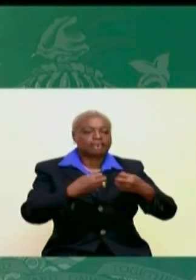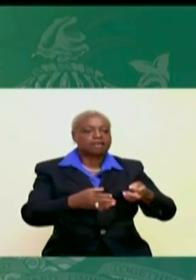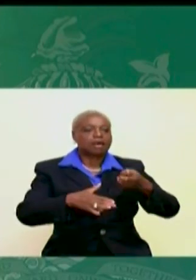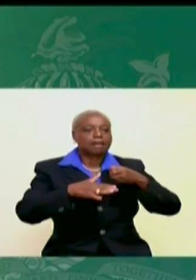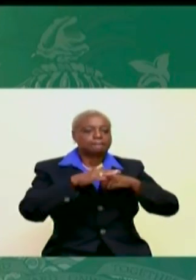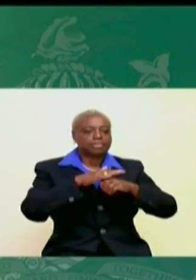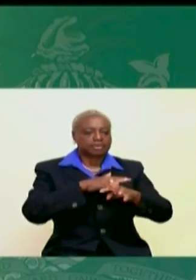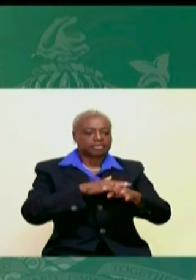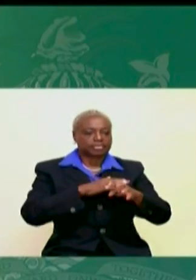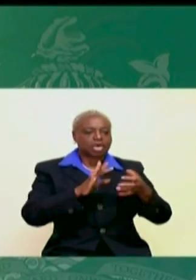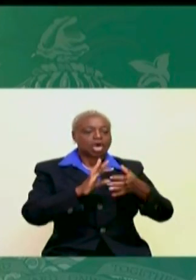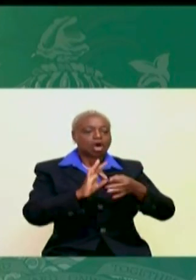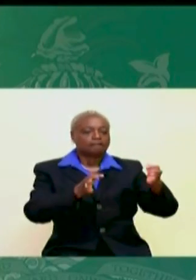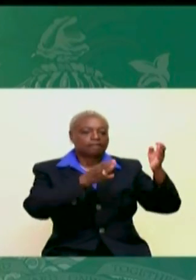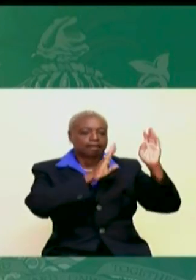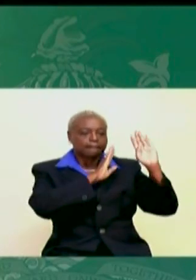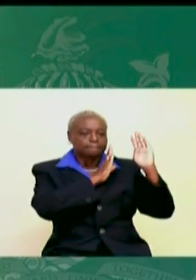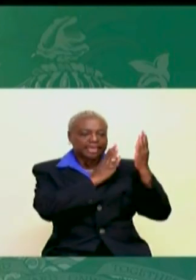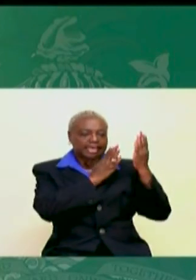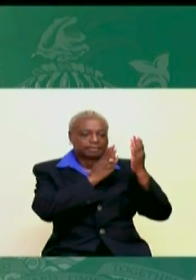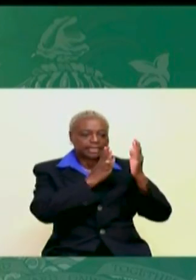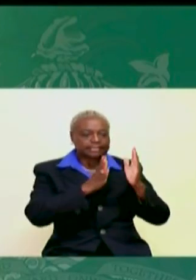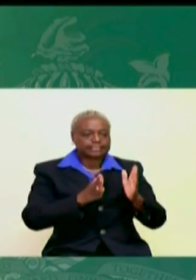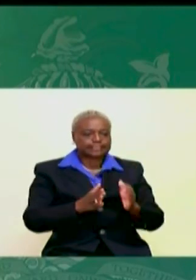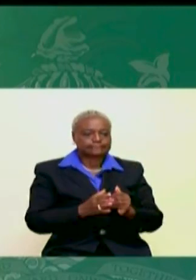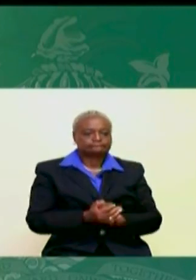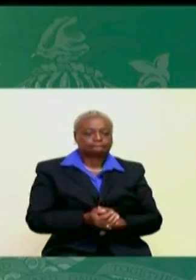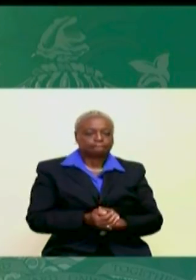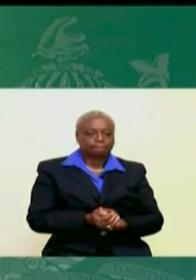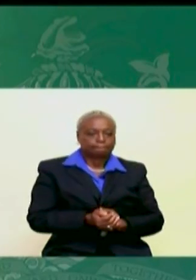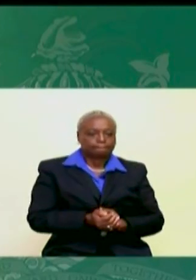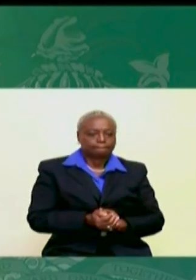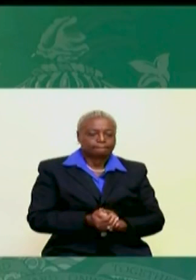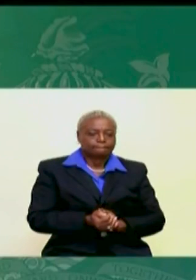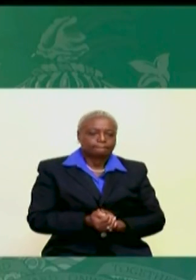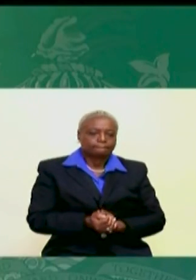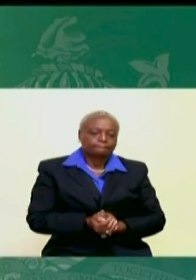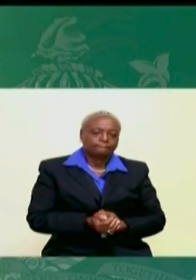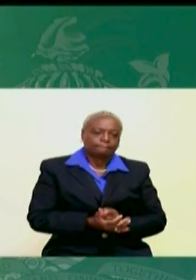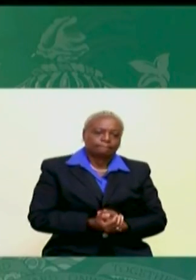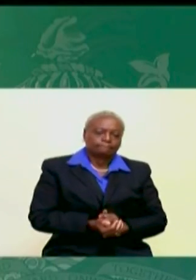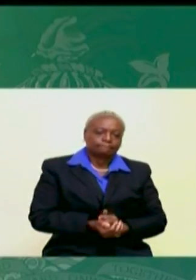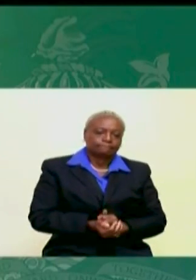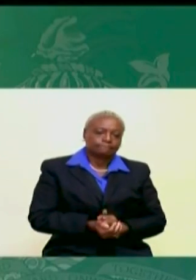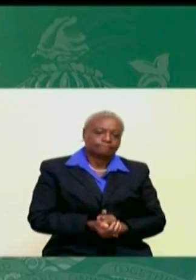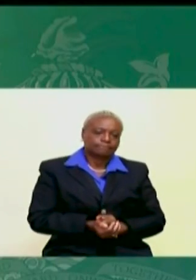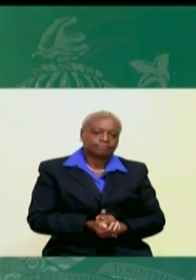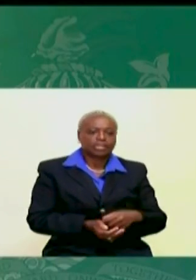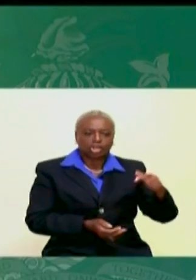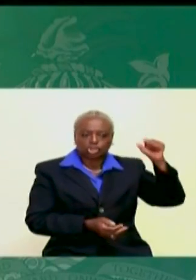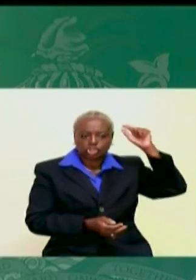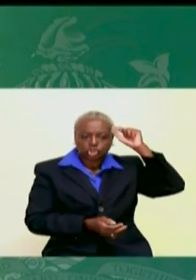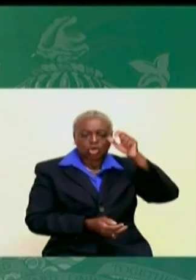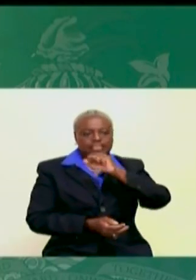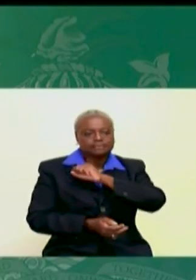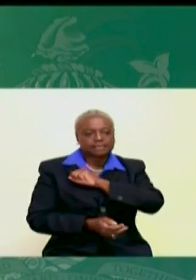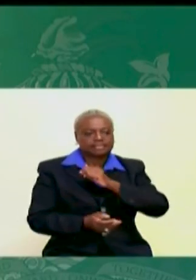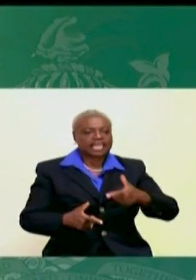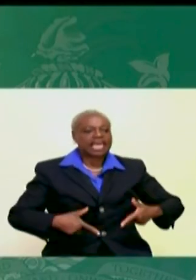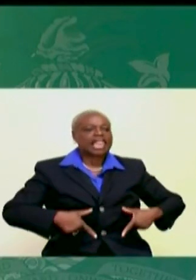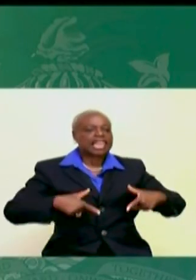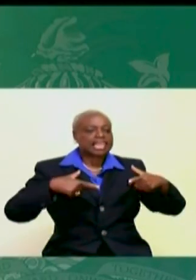of Bahamians. Yeah. From George Smith. George Smith lived it, Madam